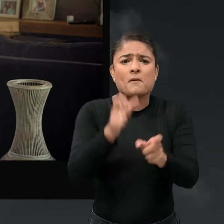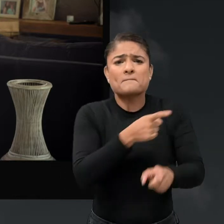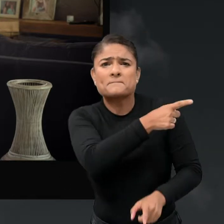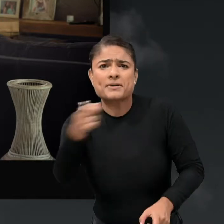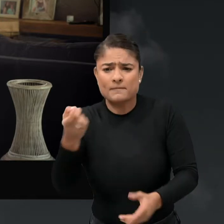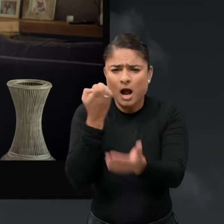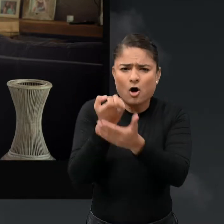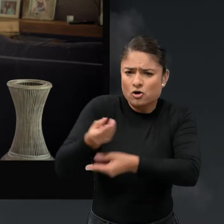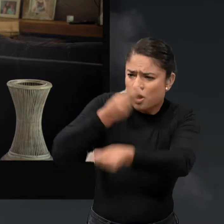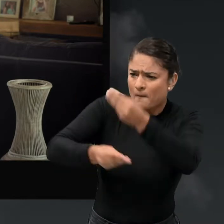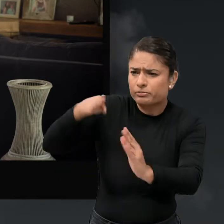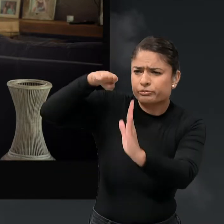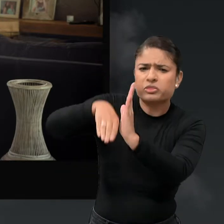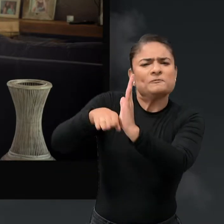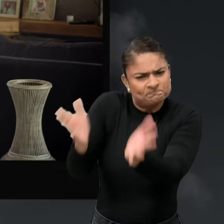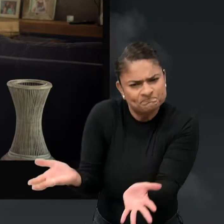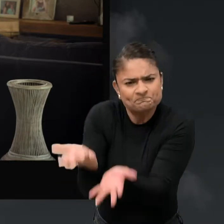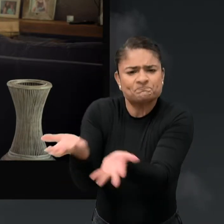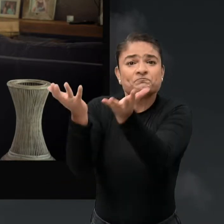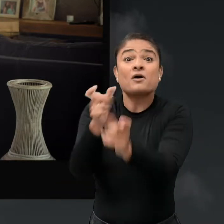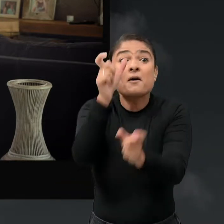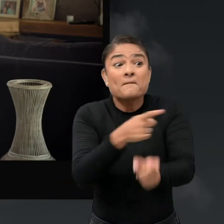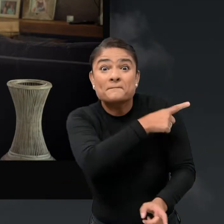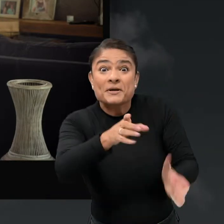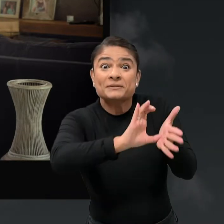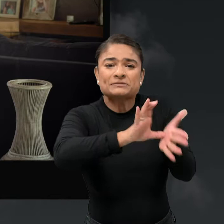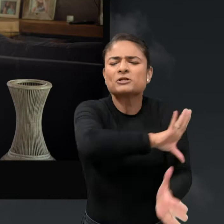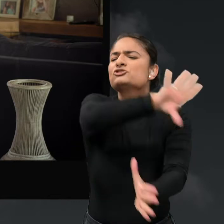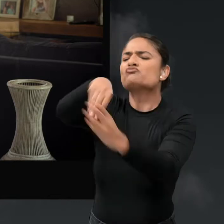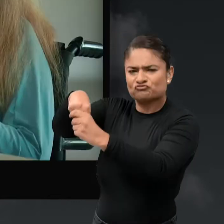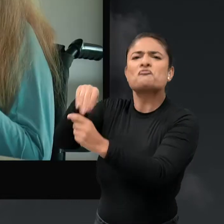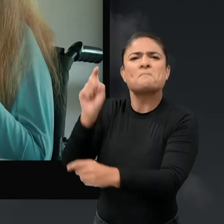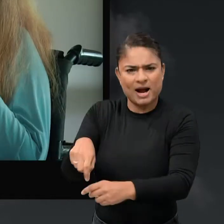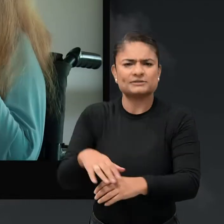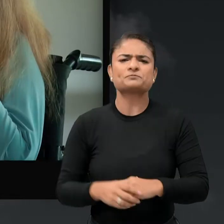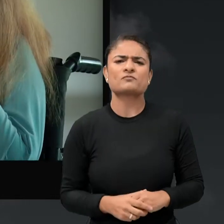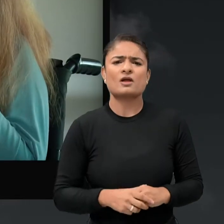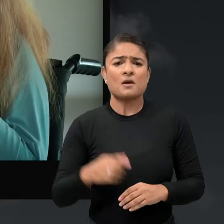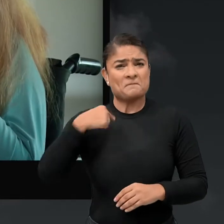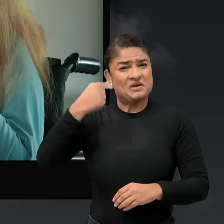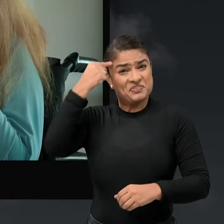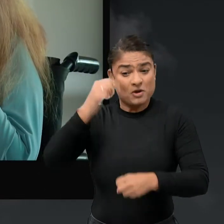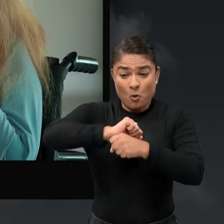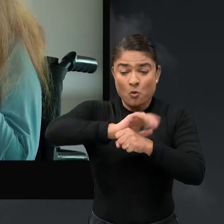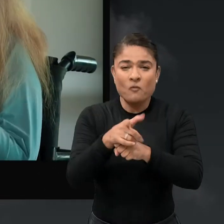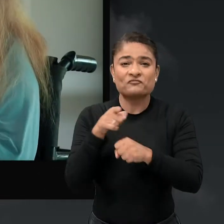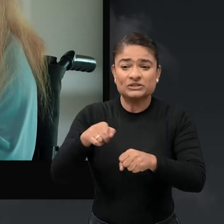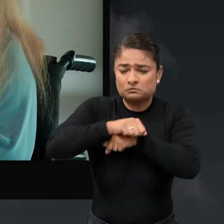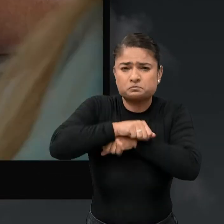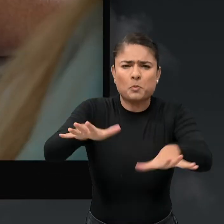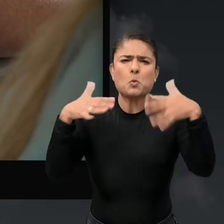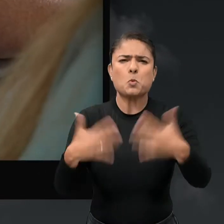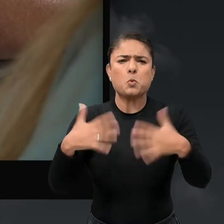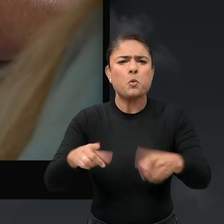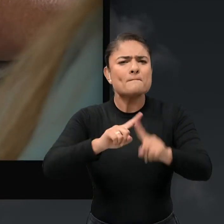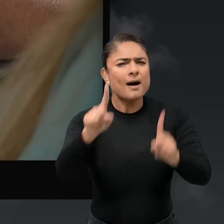our economy grows in South Africa and around the world, that it includes people with disabilities. I think the COVID pandemic presented